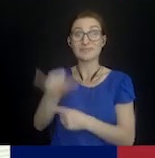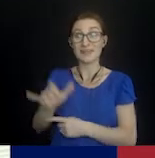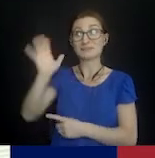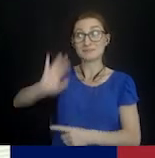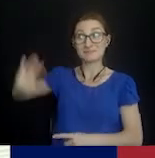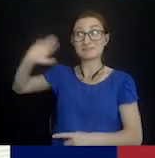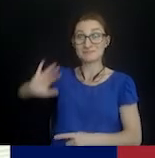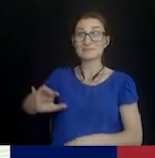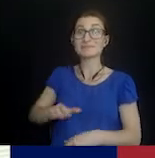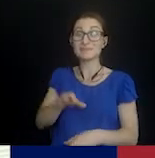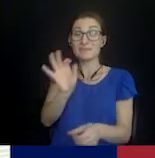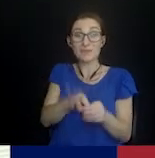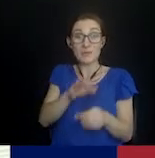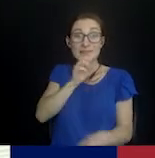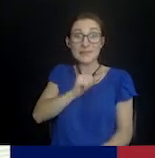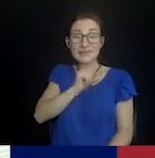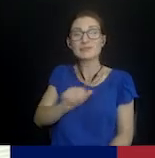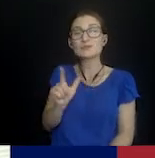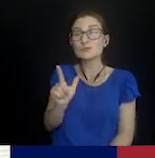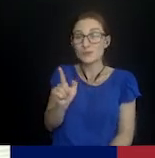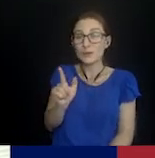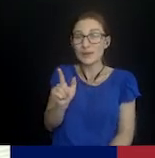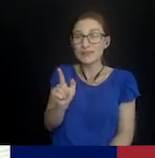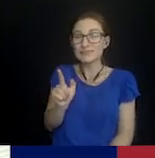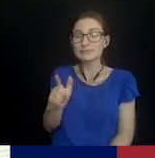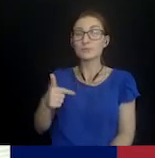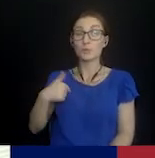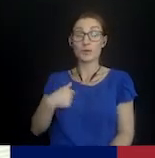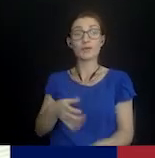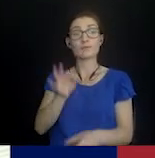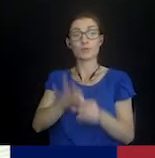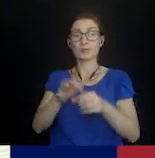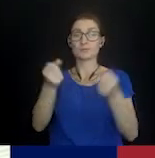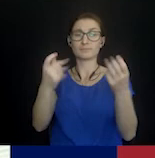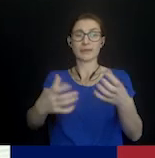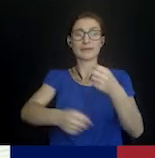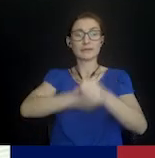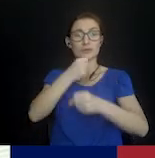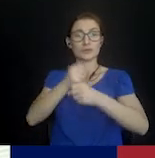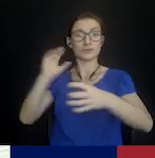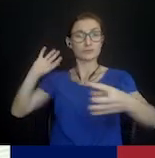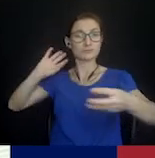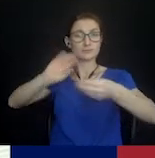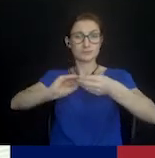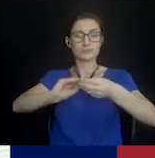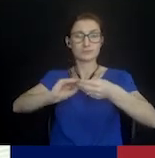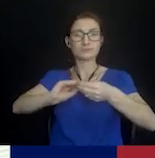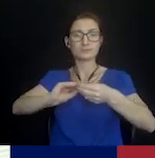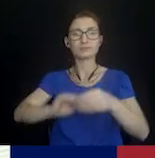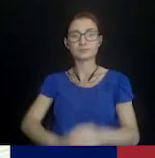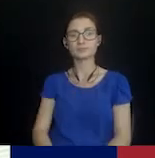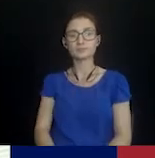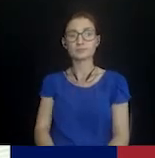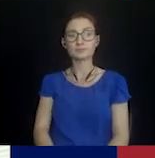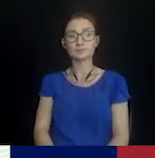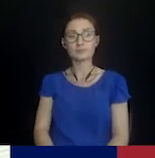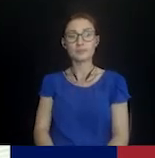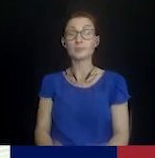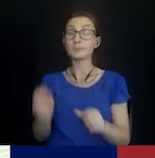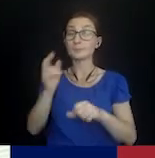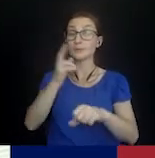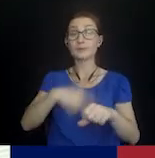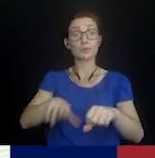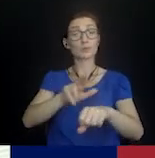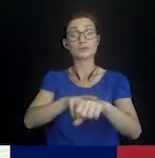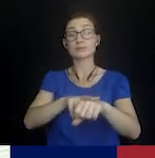age was then. So I voted for many years. And of course, I've gone through